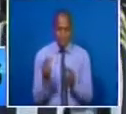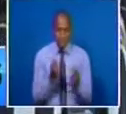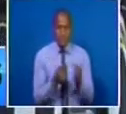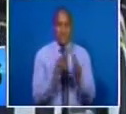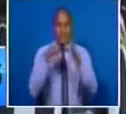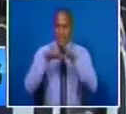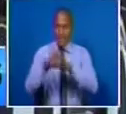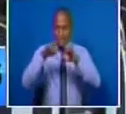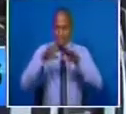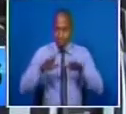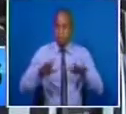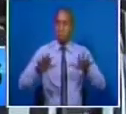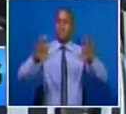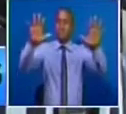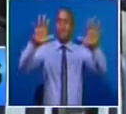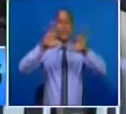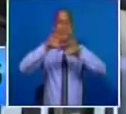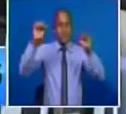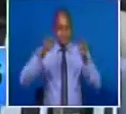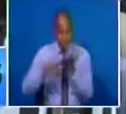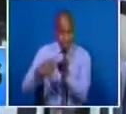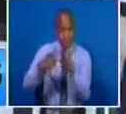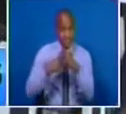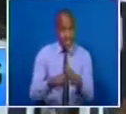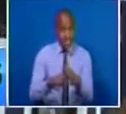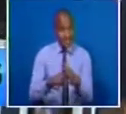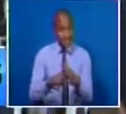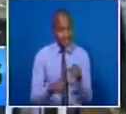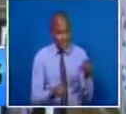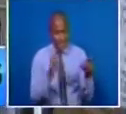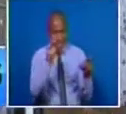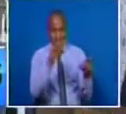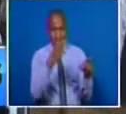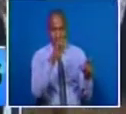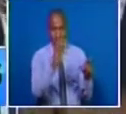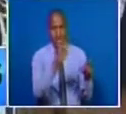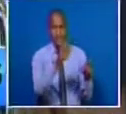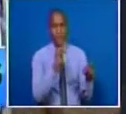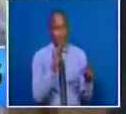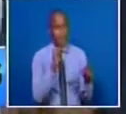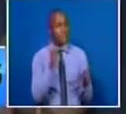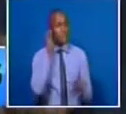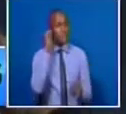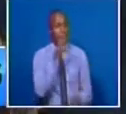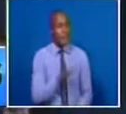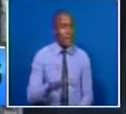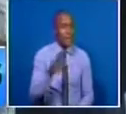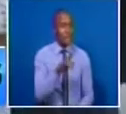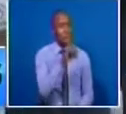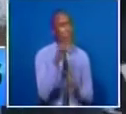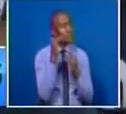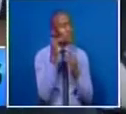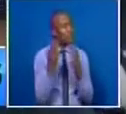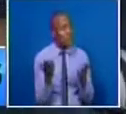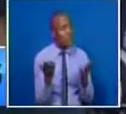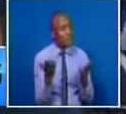the auditorium where the presidential debate will be taking place. Let me now speak to Sheila Okore from Siasa Place to find out what are her expectations